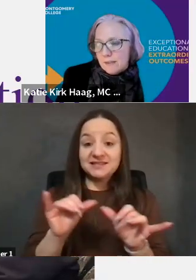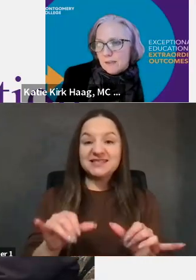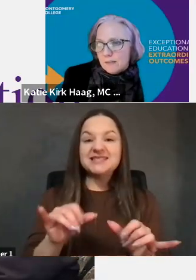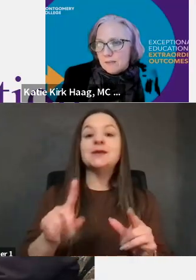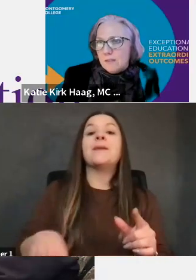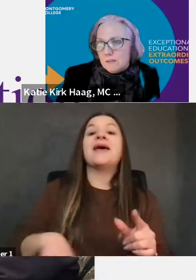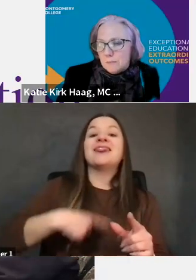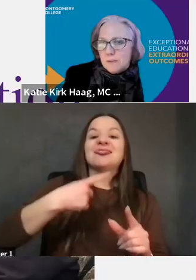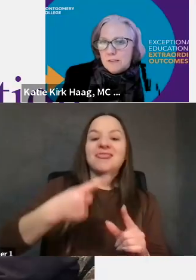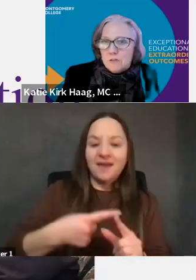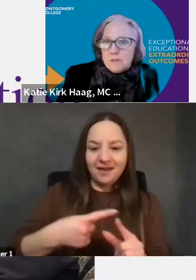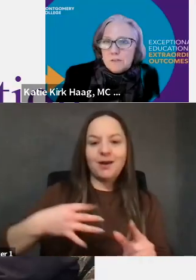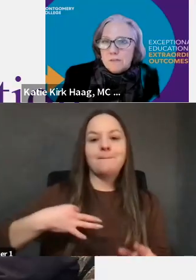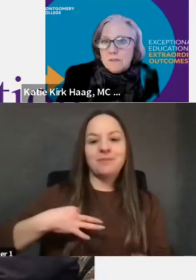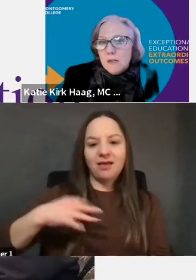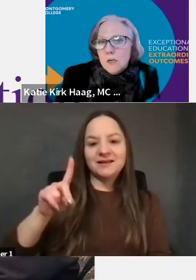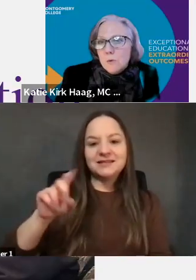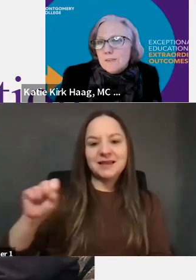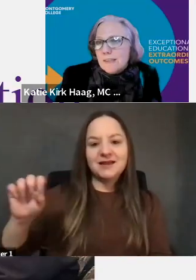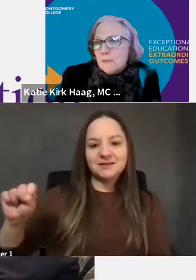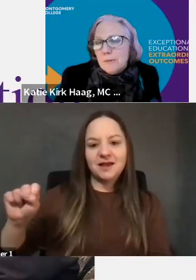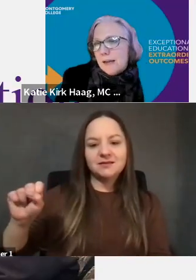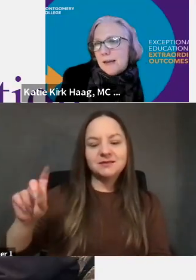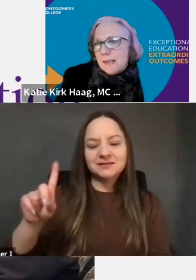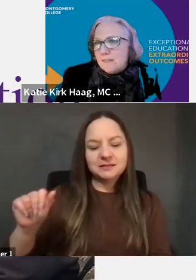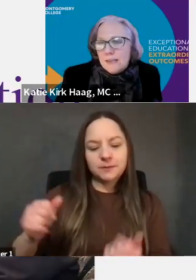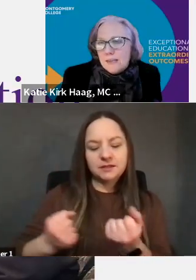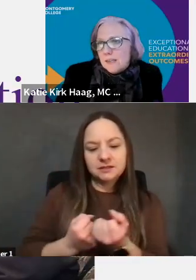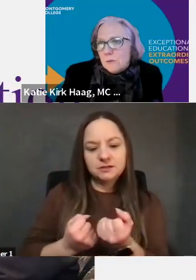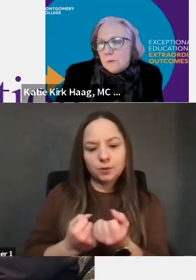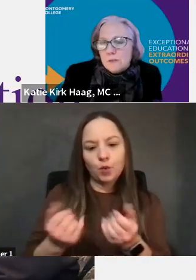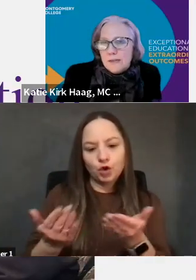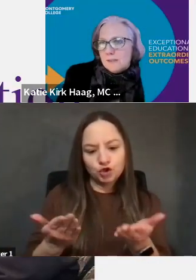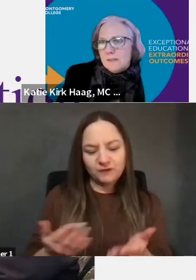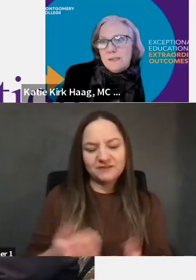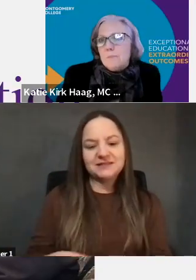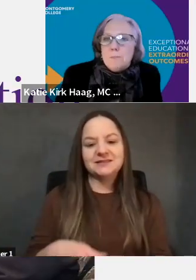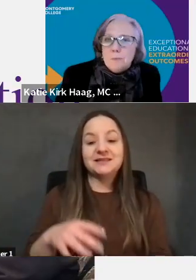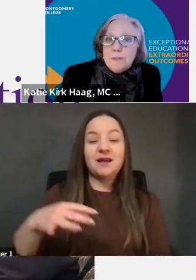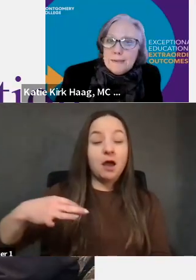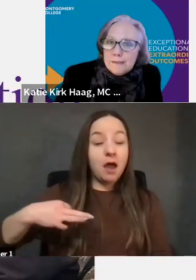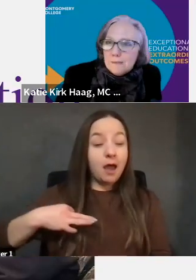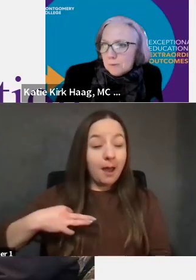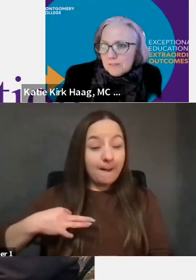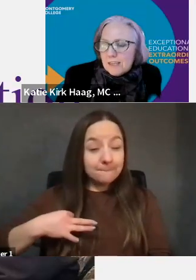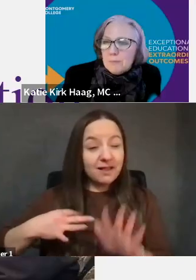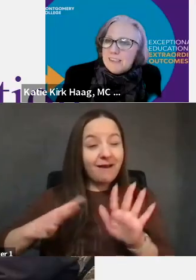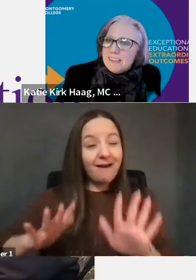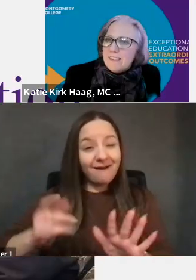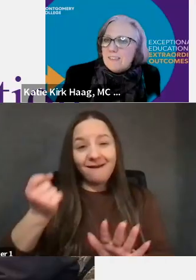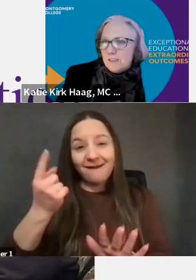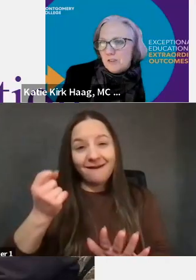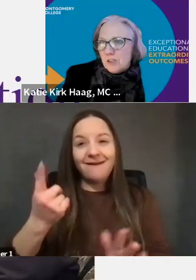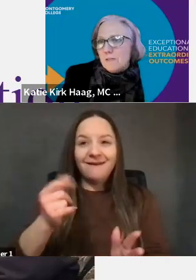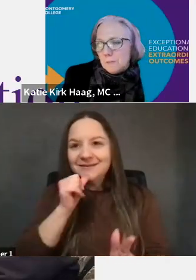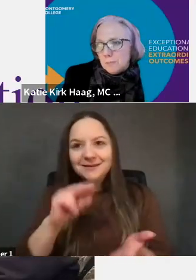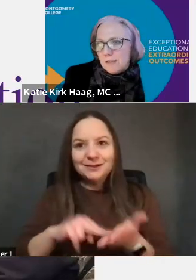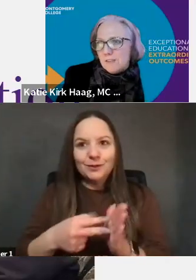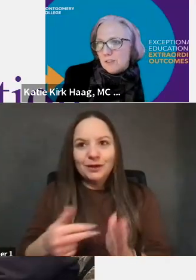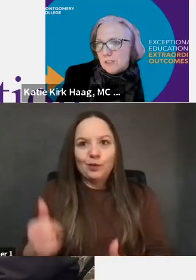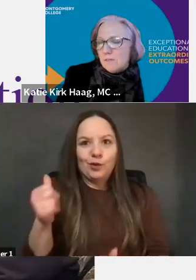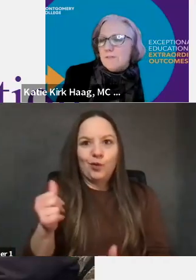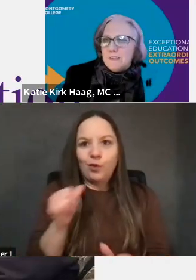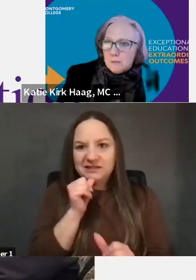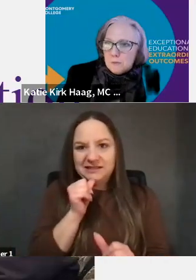to DSS, to Disability Services. We say apply. It's not like we're not going to let people in per se, but it's the start of